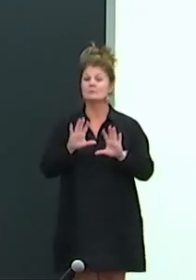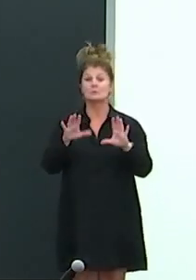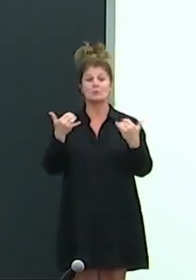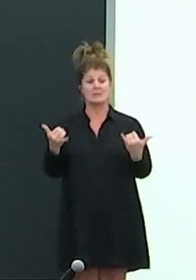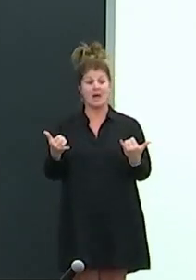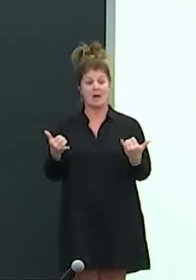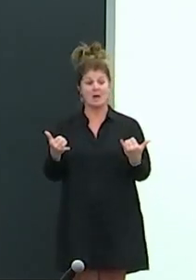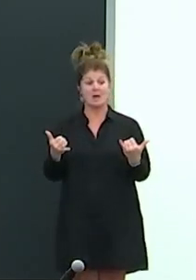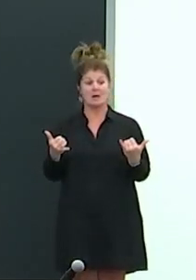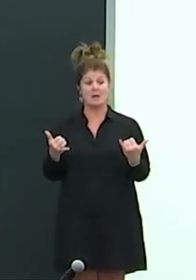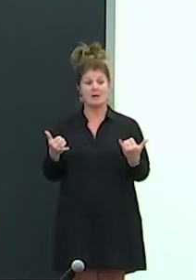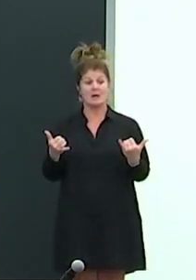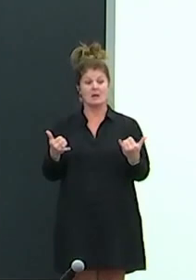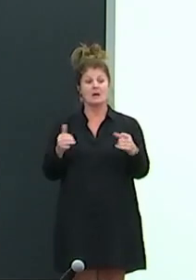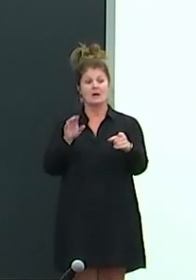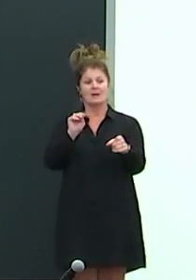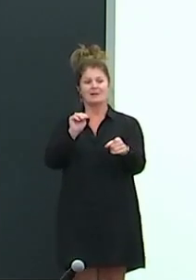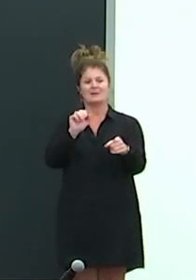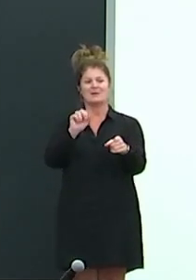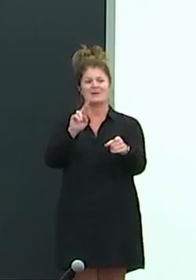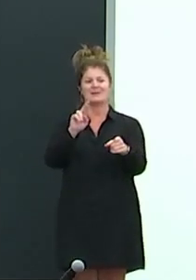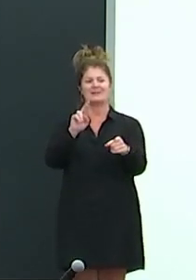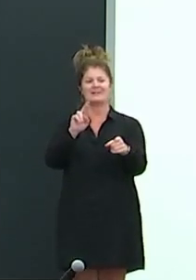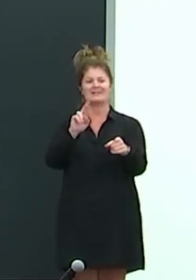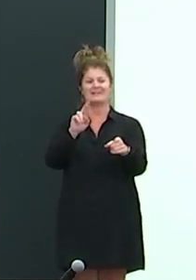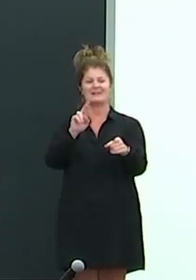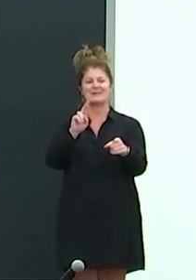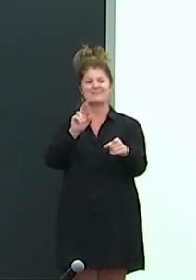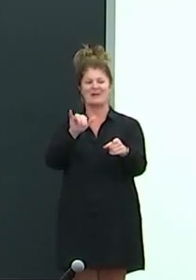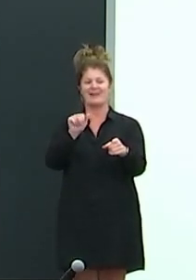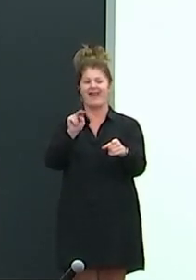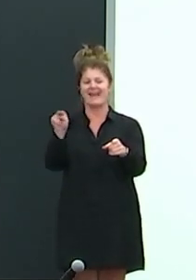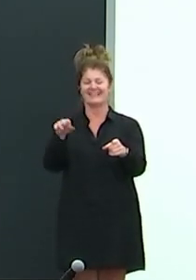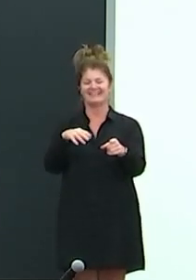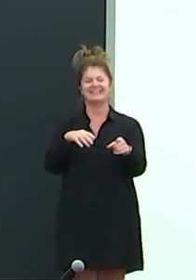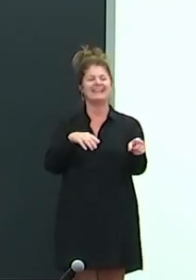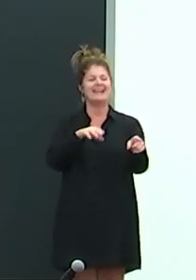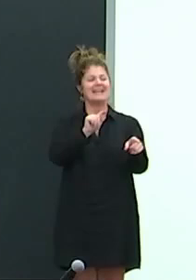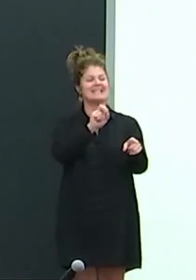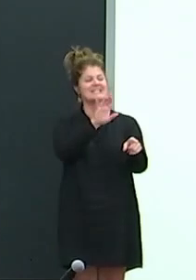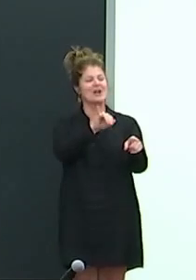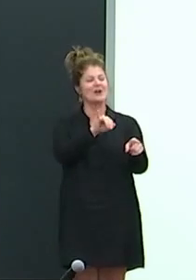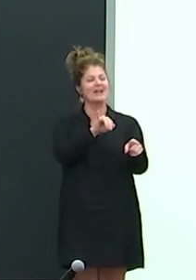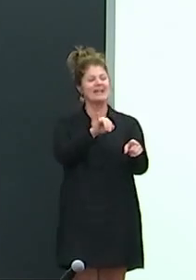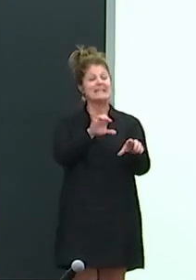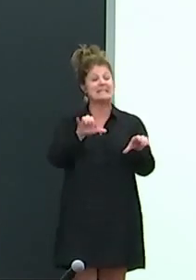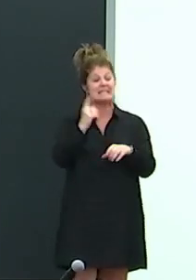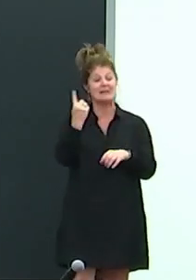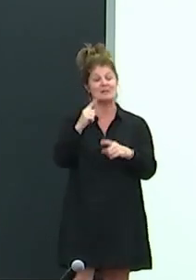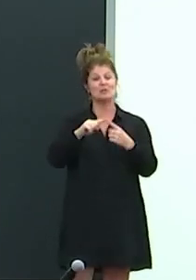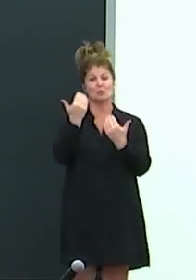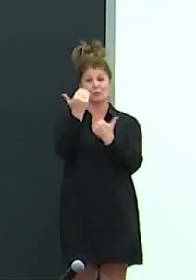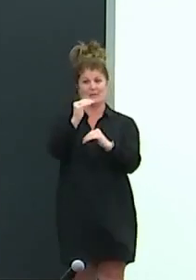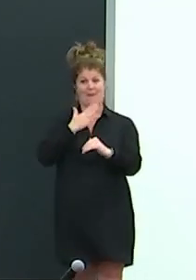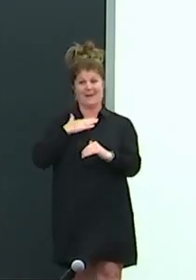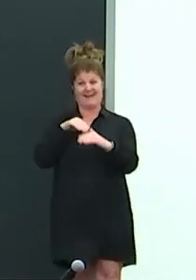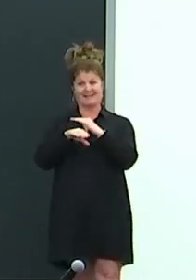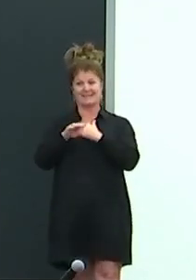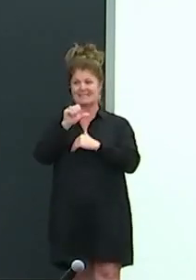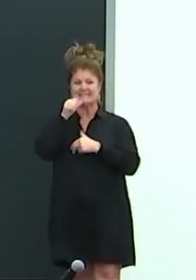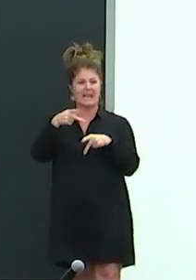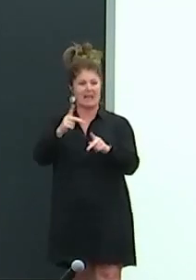Mary and Terry were doing something that restricted my access and didn't allow me